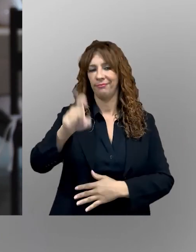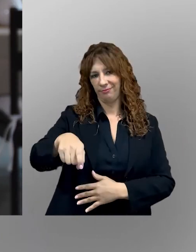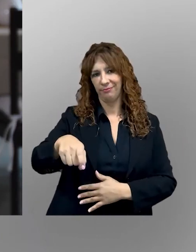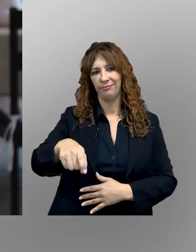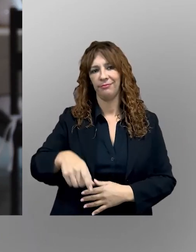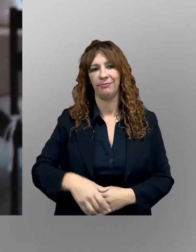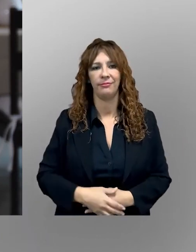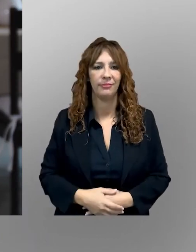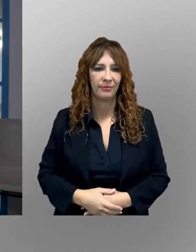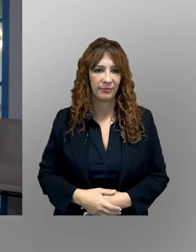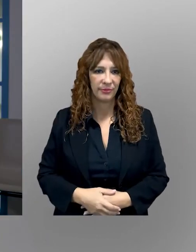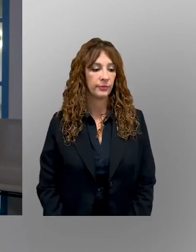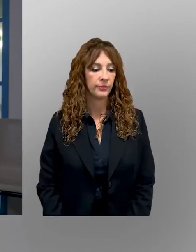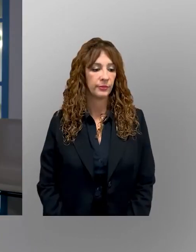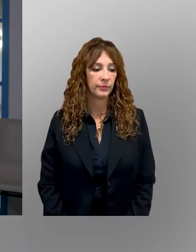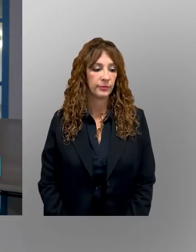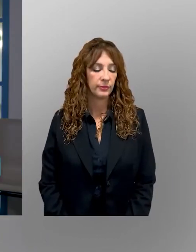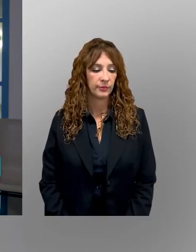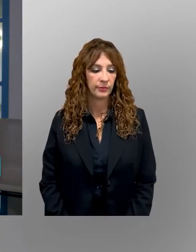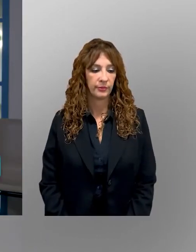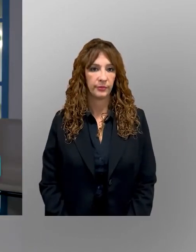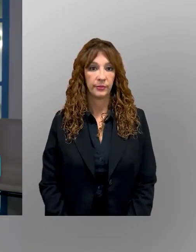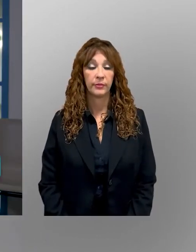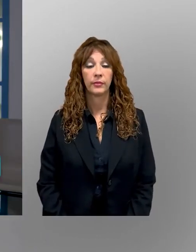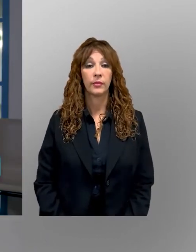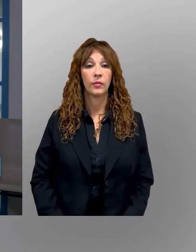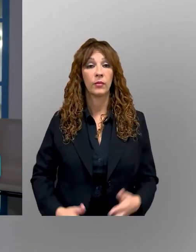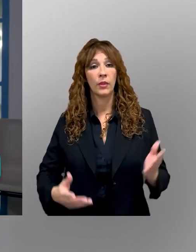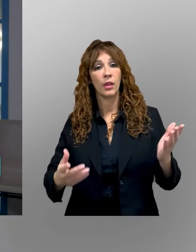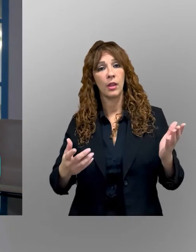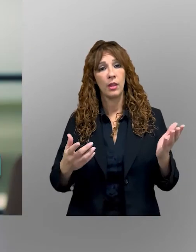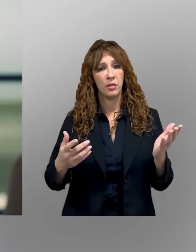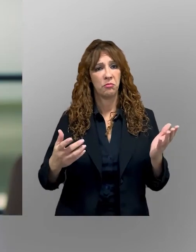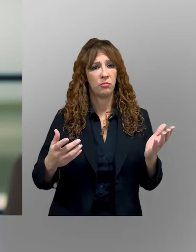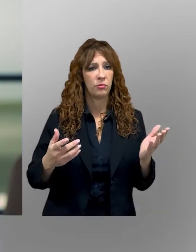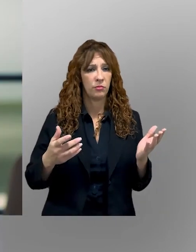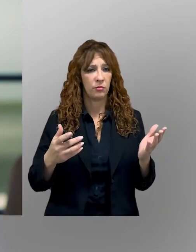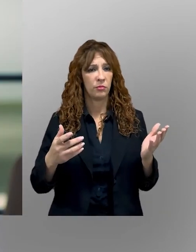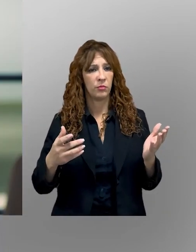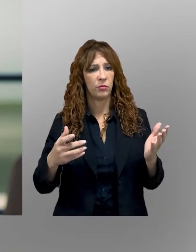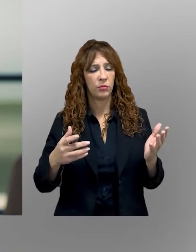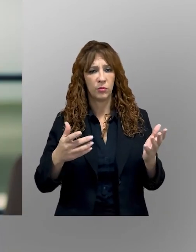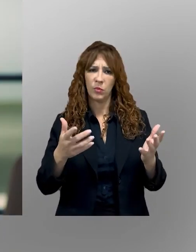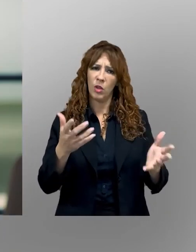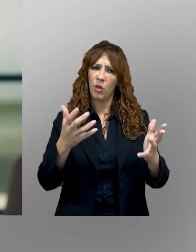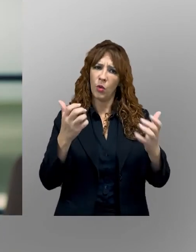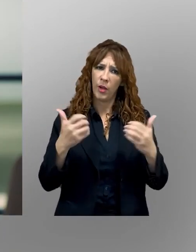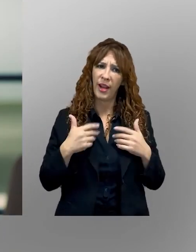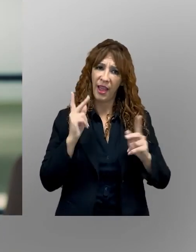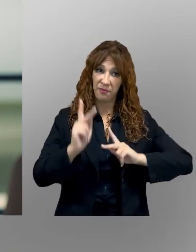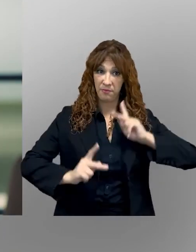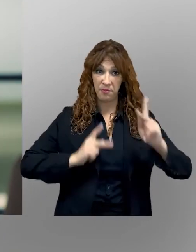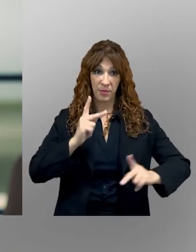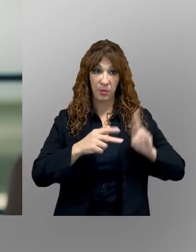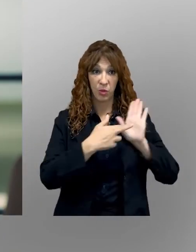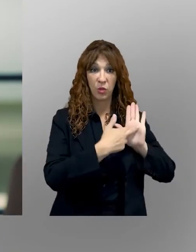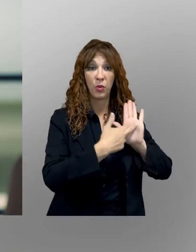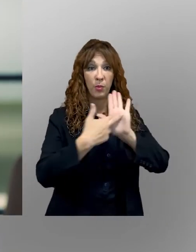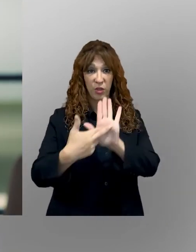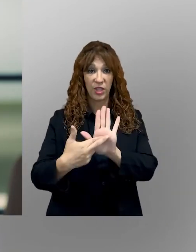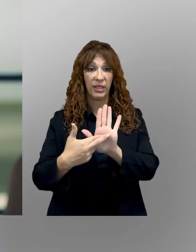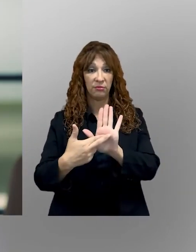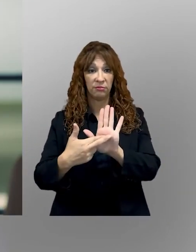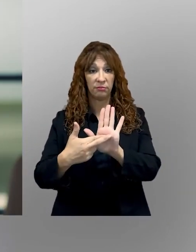was necessary. Barry Taylor, VP, Civil Rights and Systemic Litigation. And so we needed to have some individuals